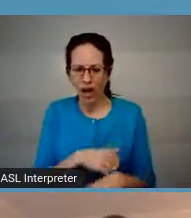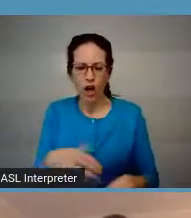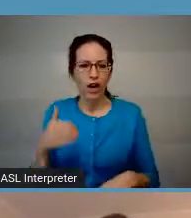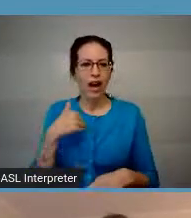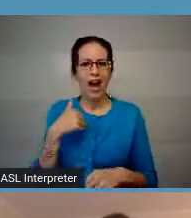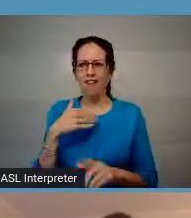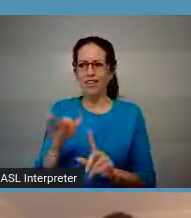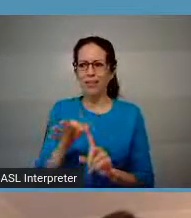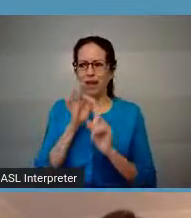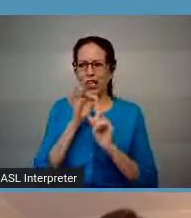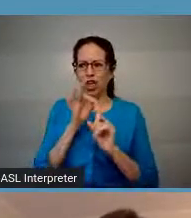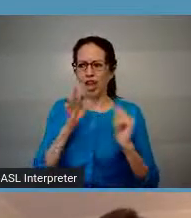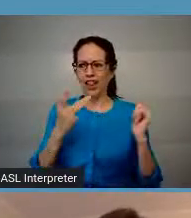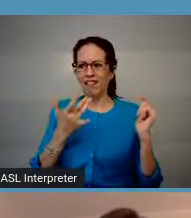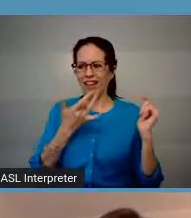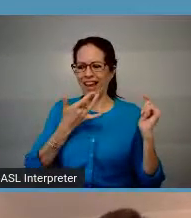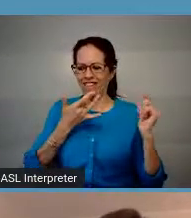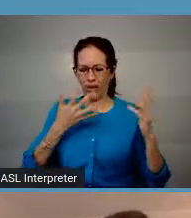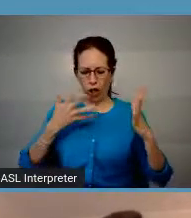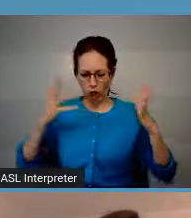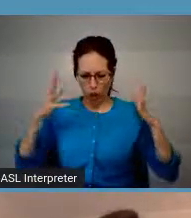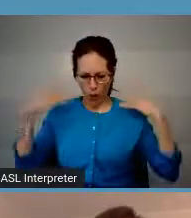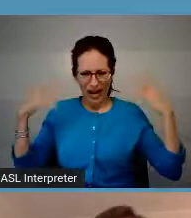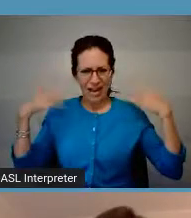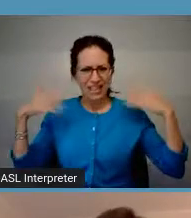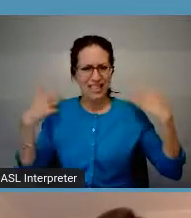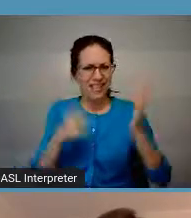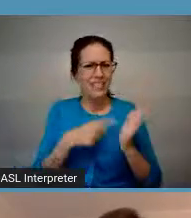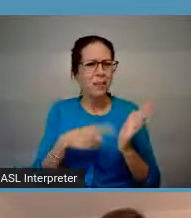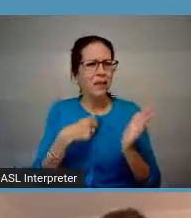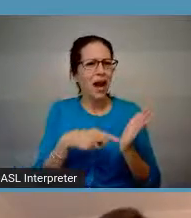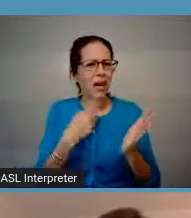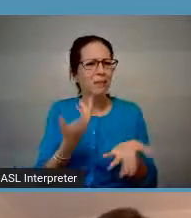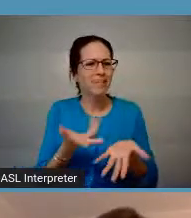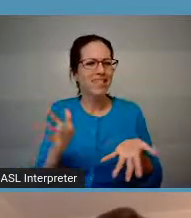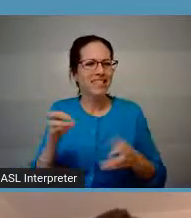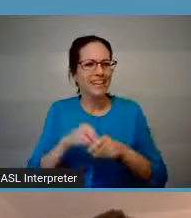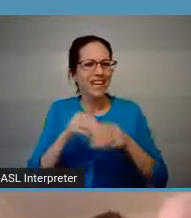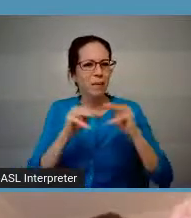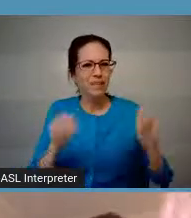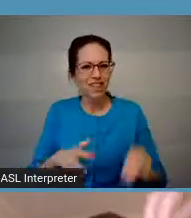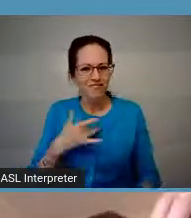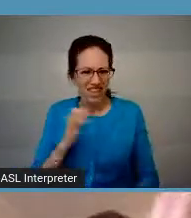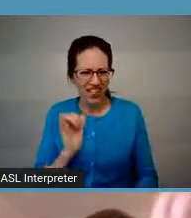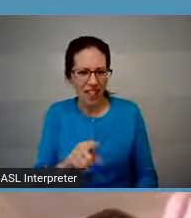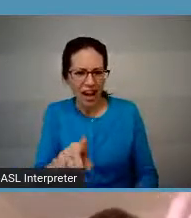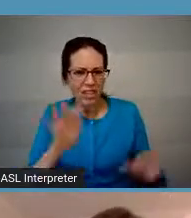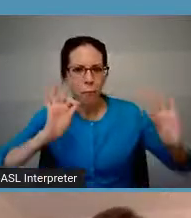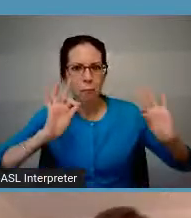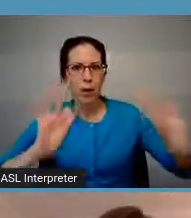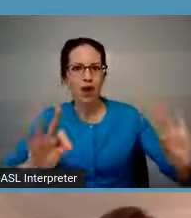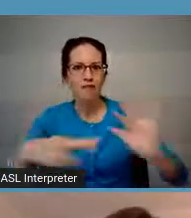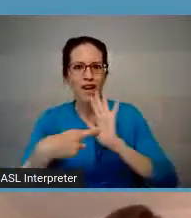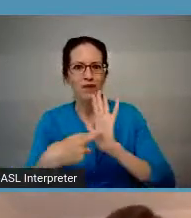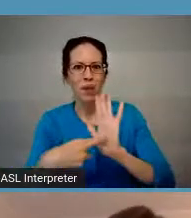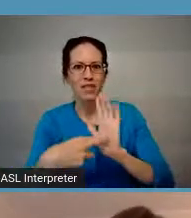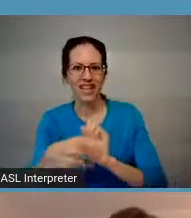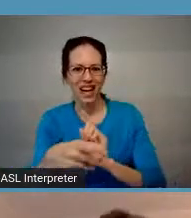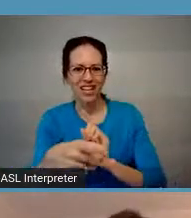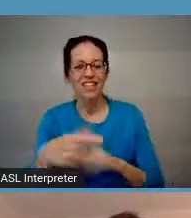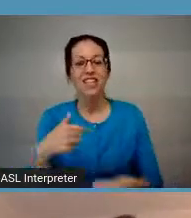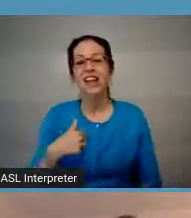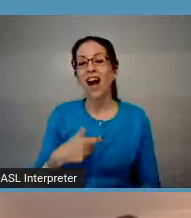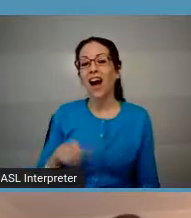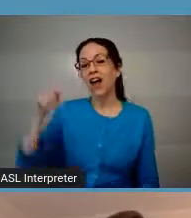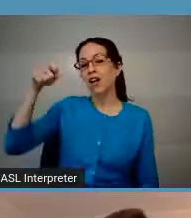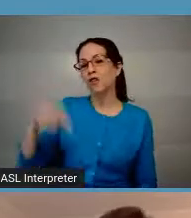crazy sometimes behind the scenes at a museum. And this just seemed like such a perfect representation of that. And I dropped a little "You Are Here"